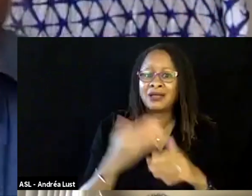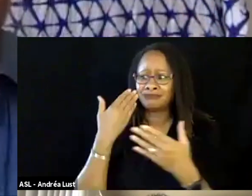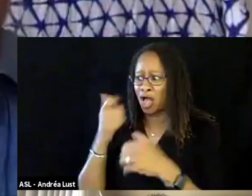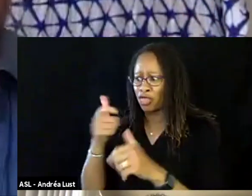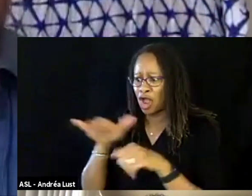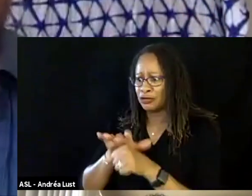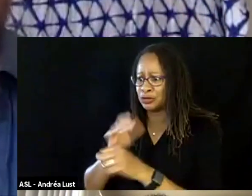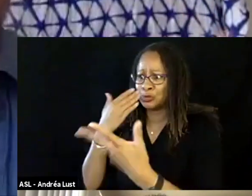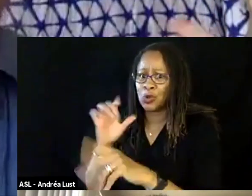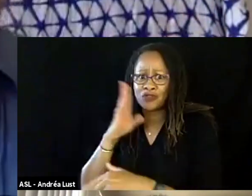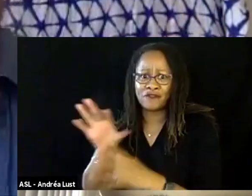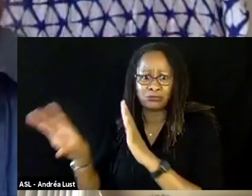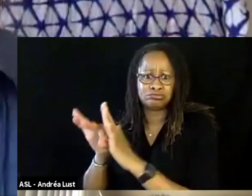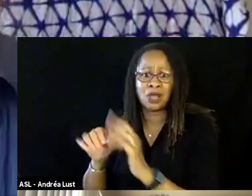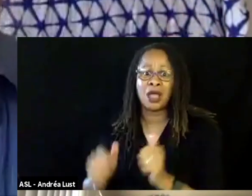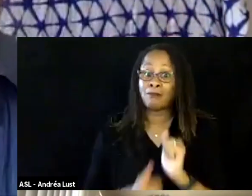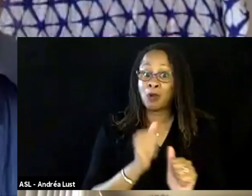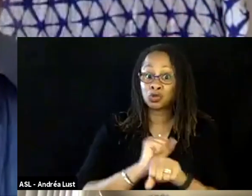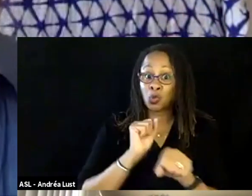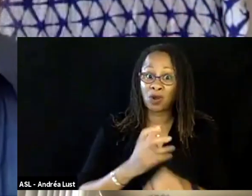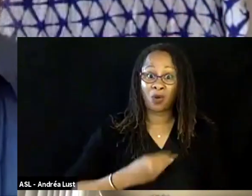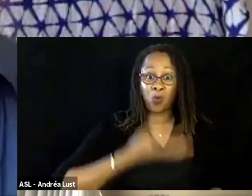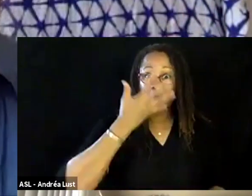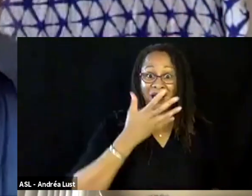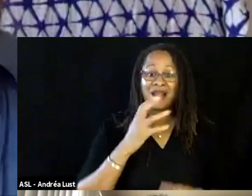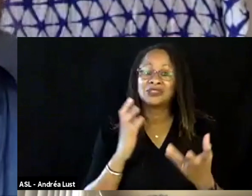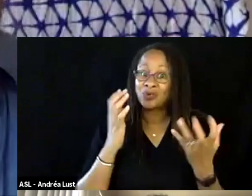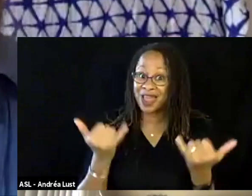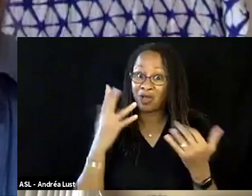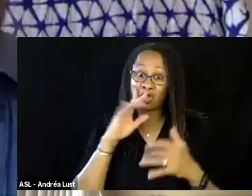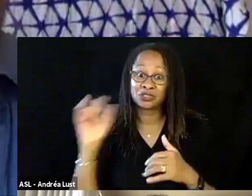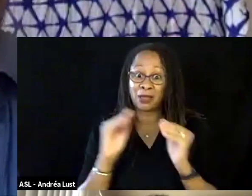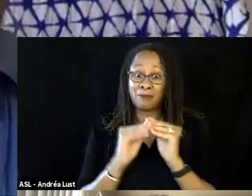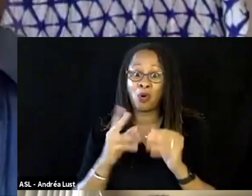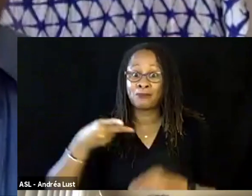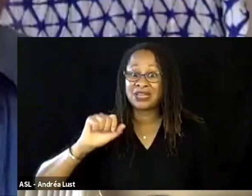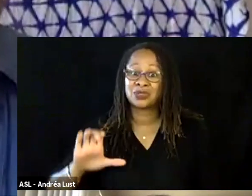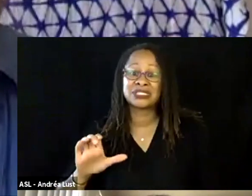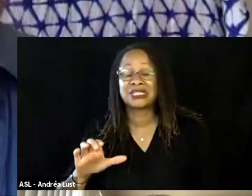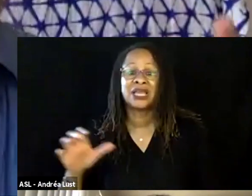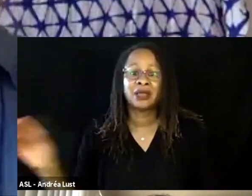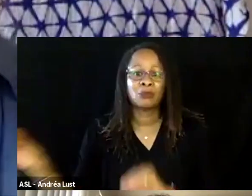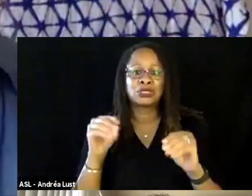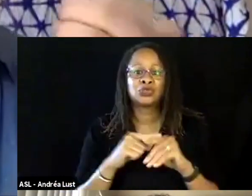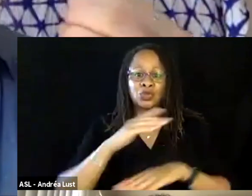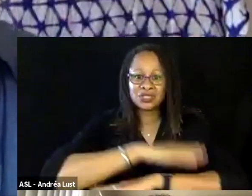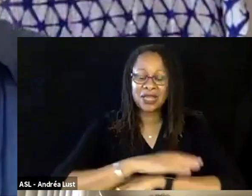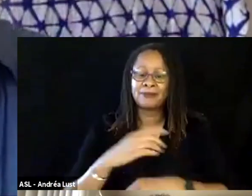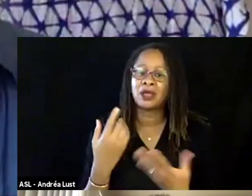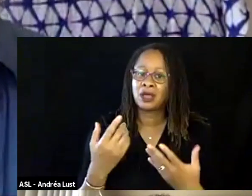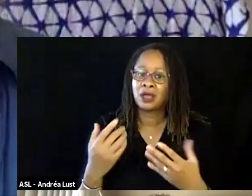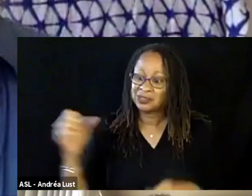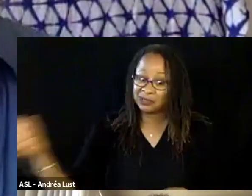mostly white, right? So it usually looks like bringing more people of color to the table. What's going on with your workplace culture? You're bringing them into